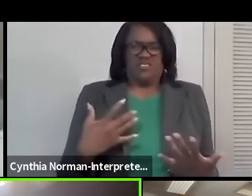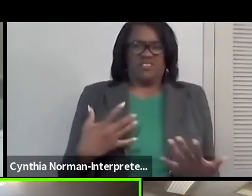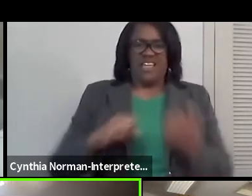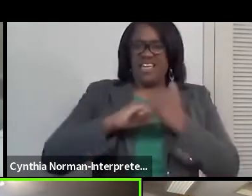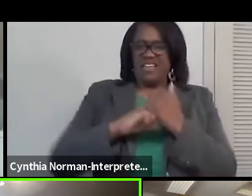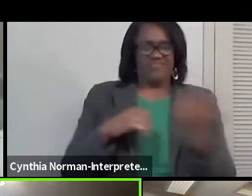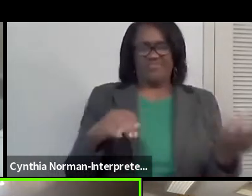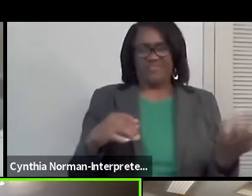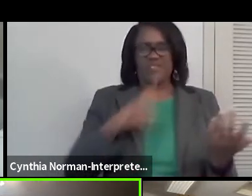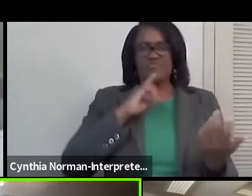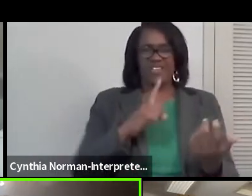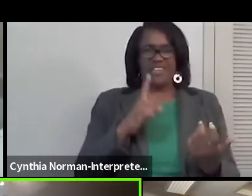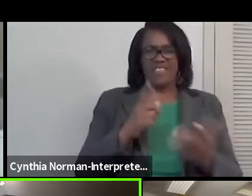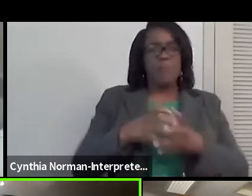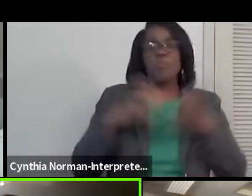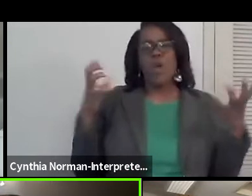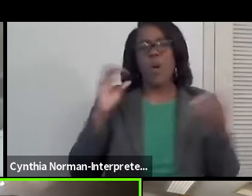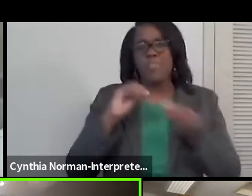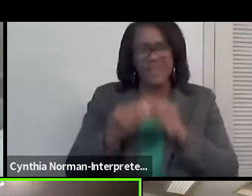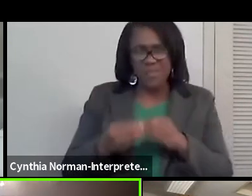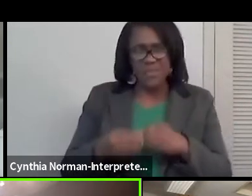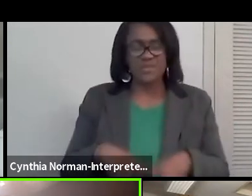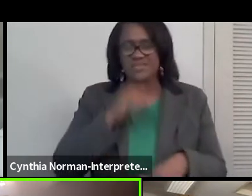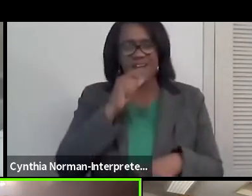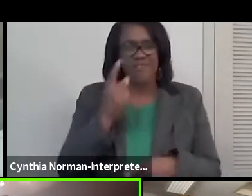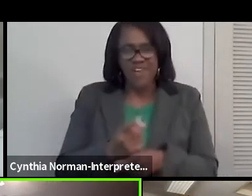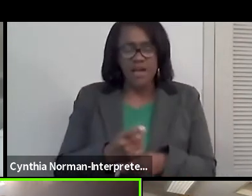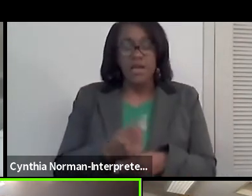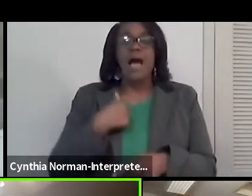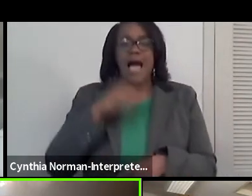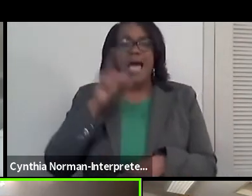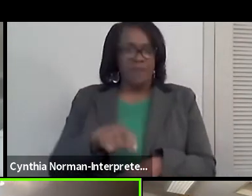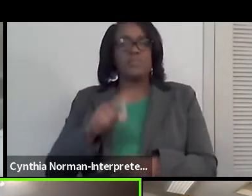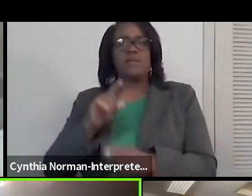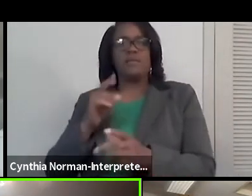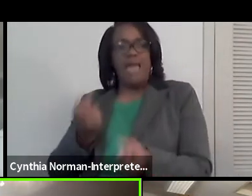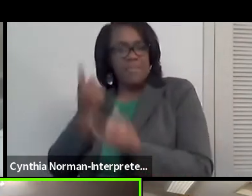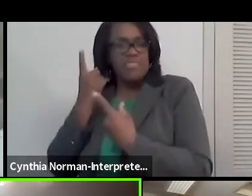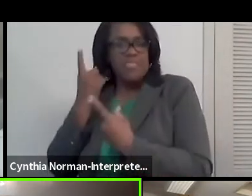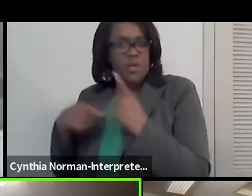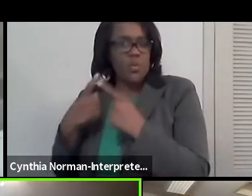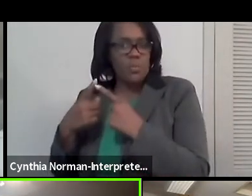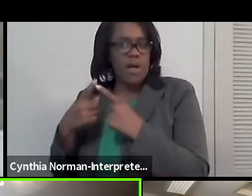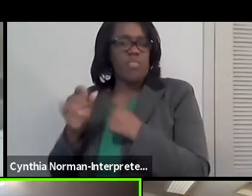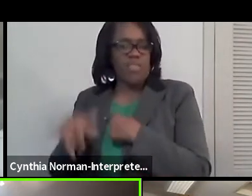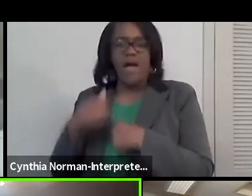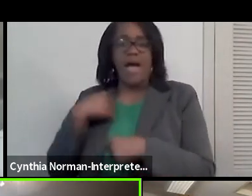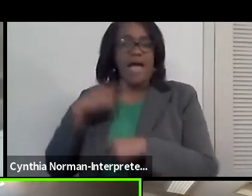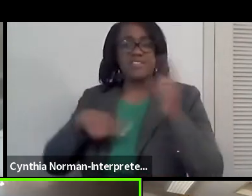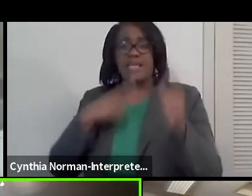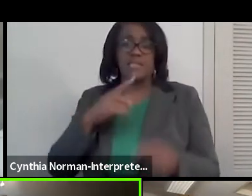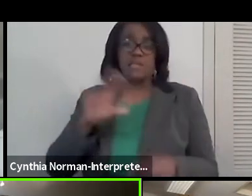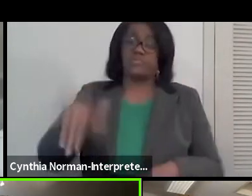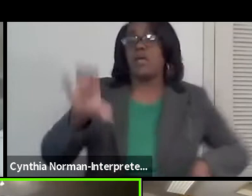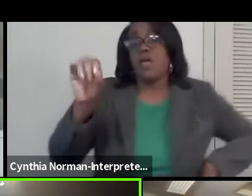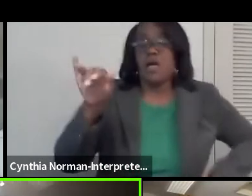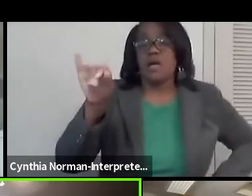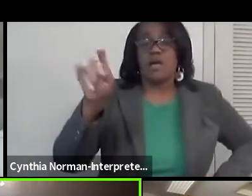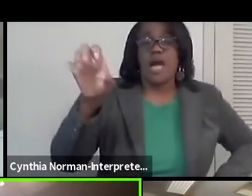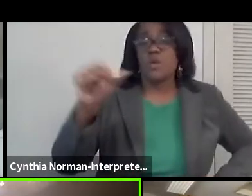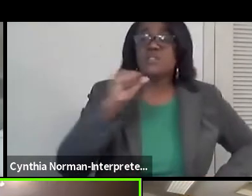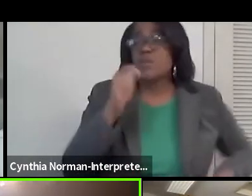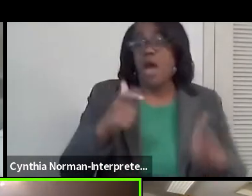I need to be empathetic to those agricultural professionals when I'm talking to them about this. You know, I can't just go out and say, well, coyotes aren't that big of a deal.